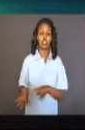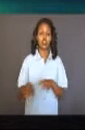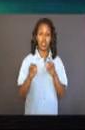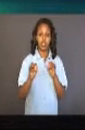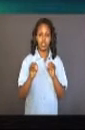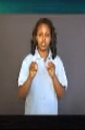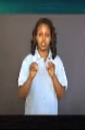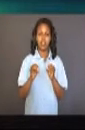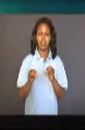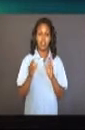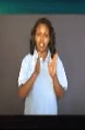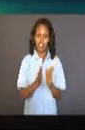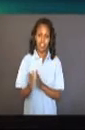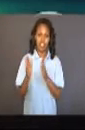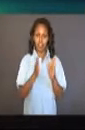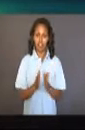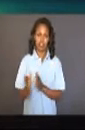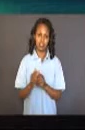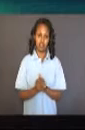Students, let's get ready.